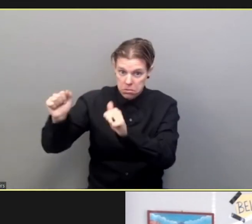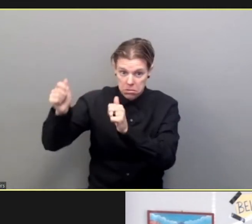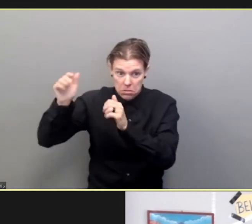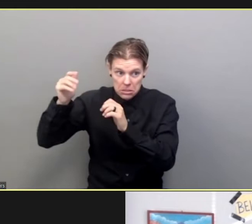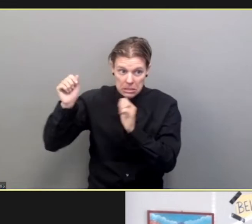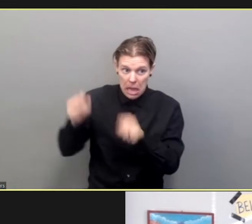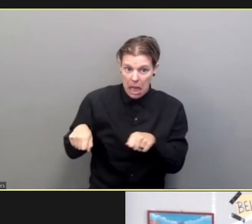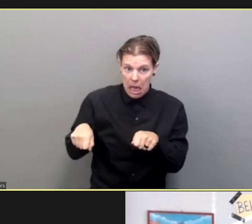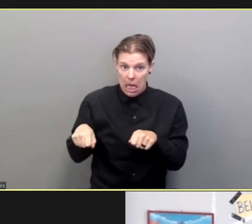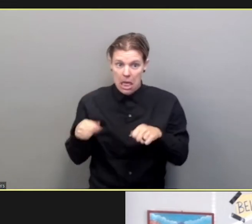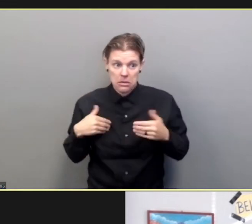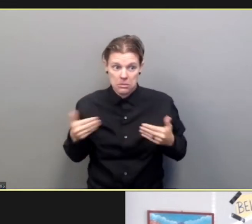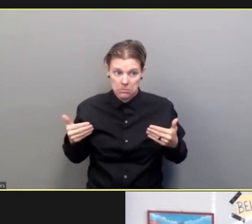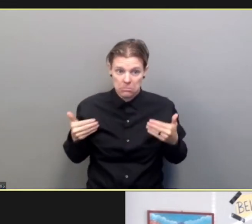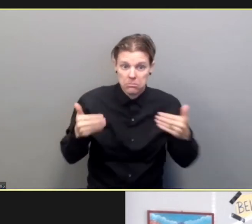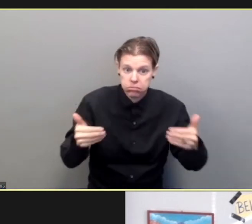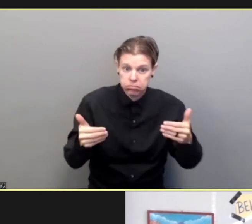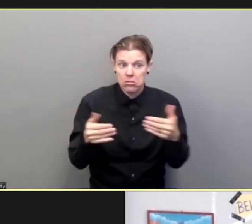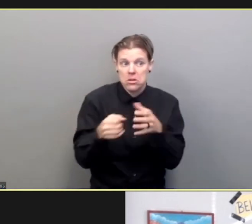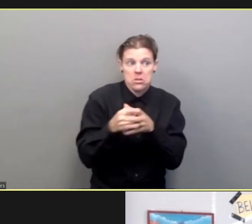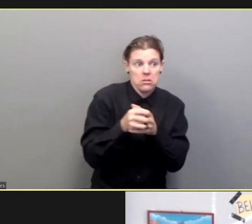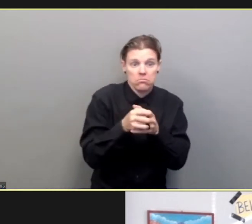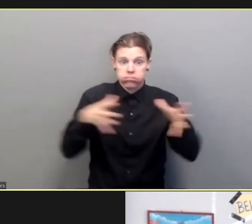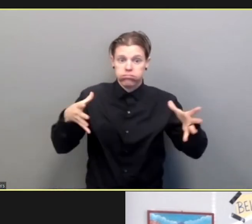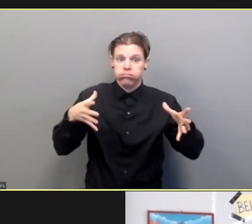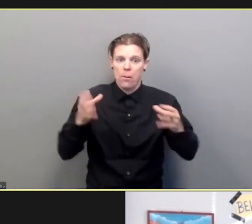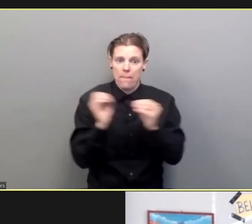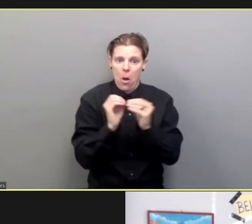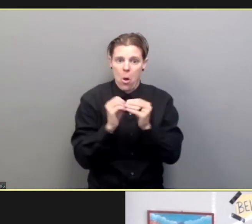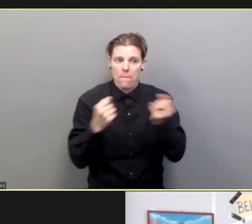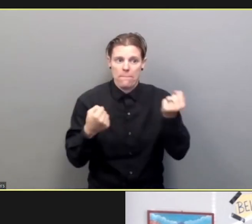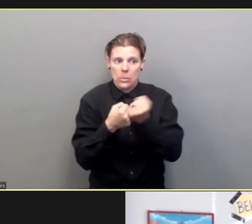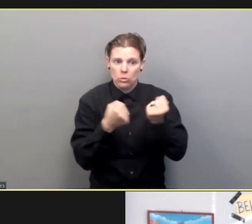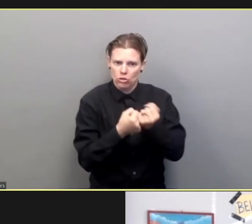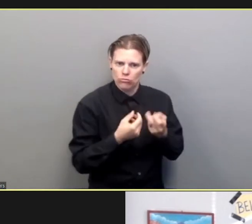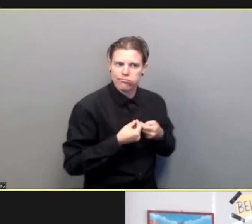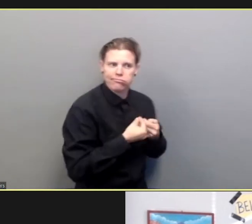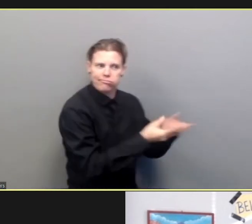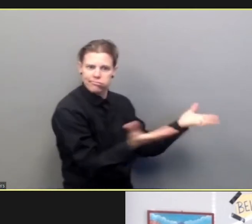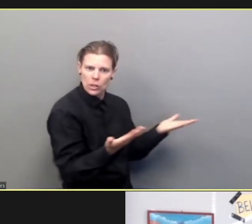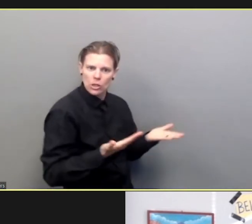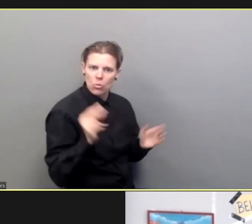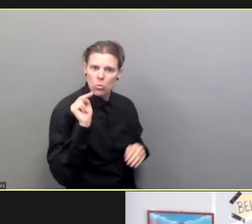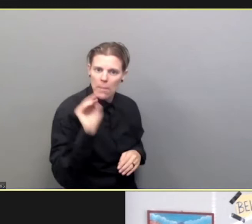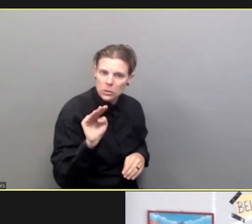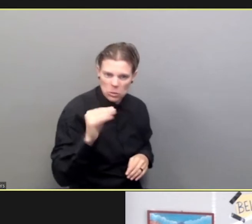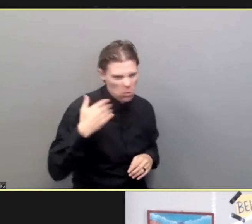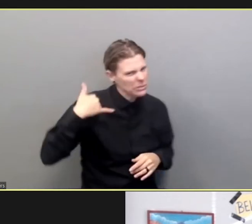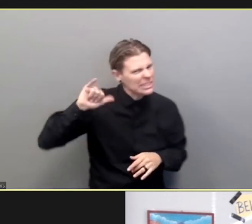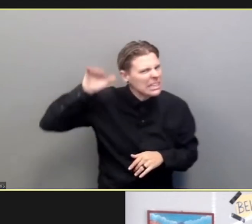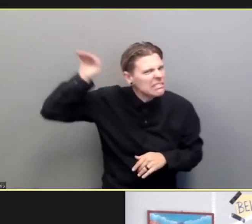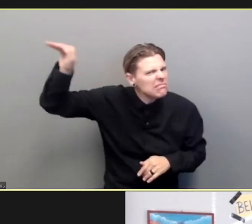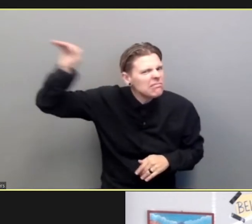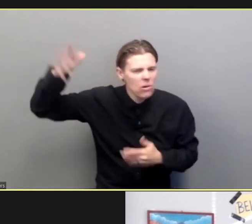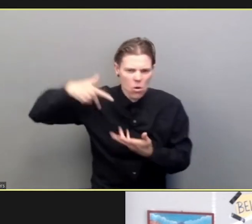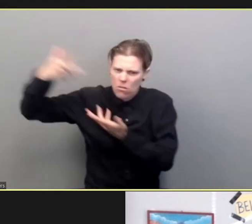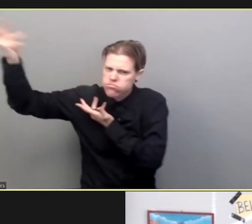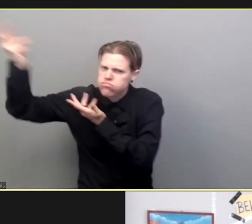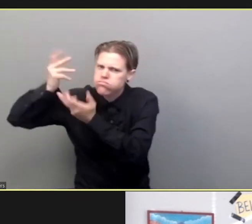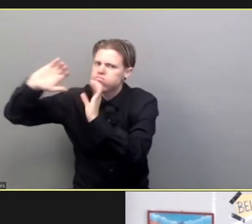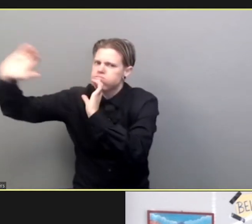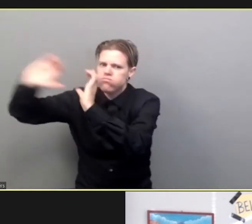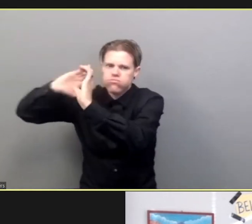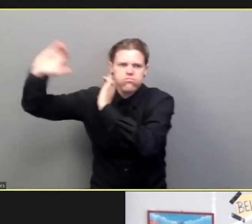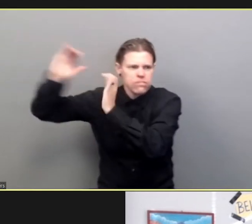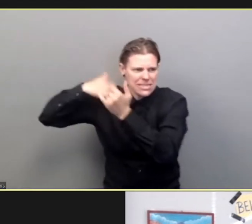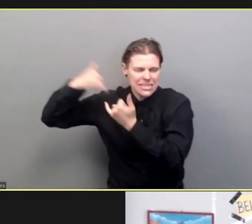our vaccination efforts here in New Mexico with respect to boosters. So I mean, that's kind of a summary, but right now we don't have a